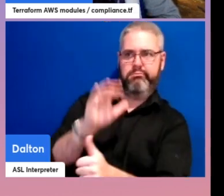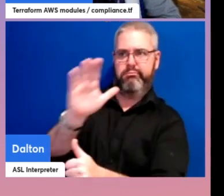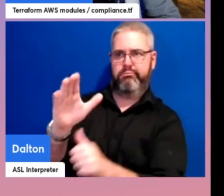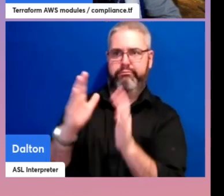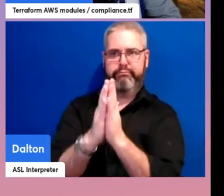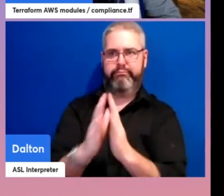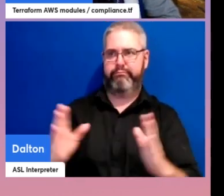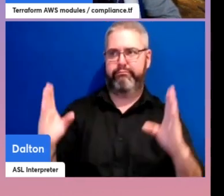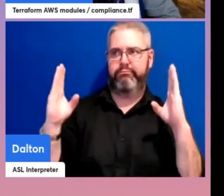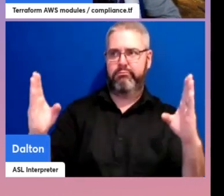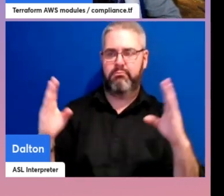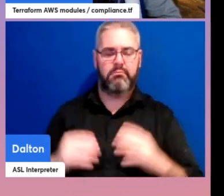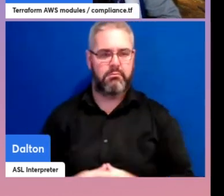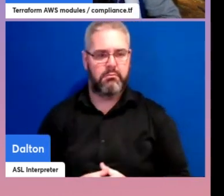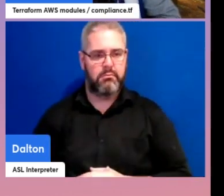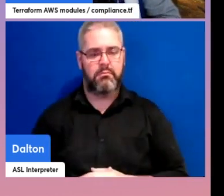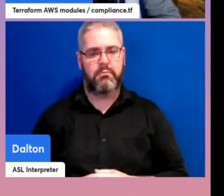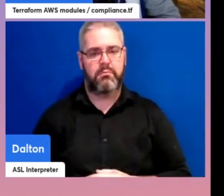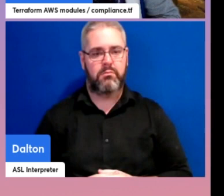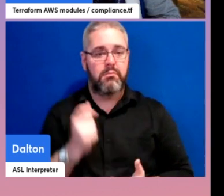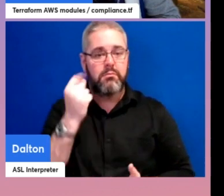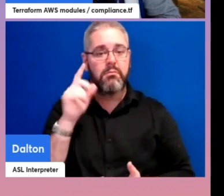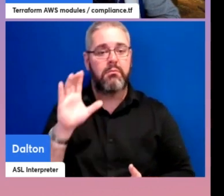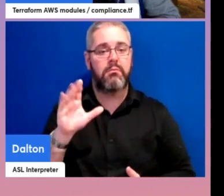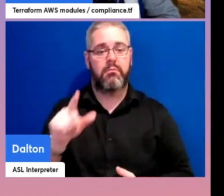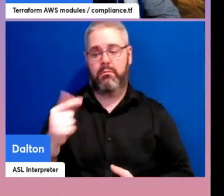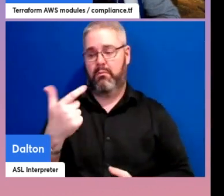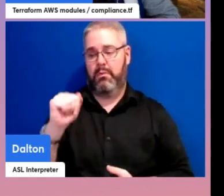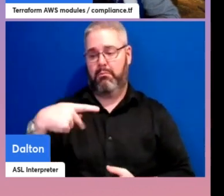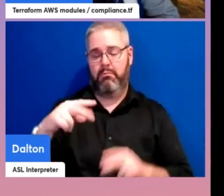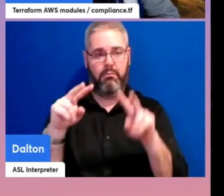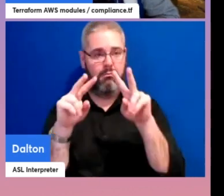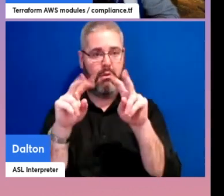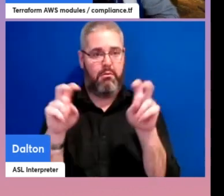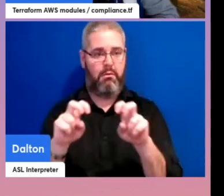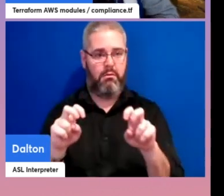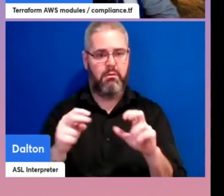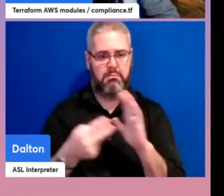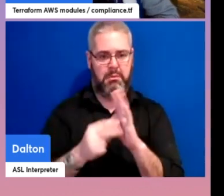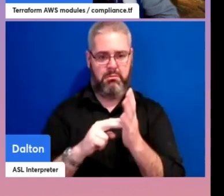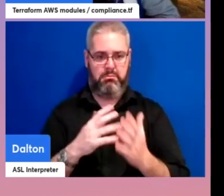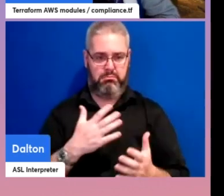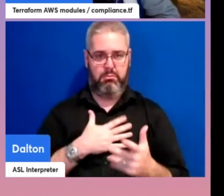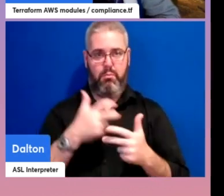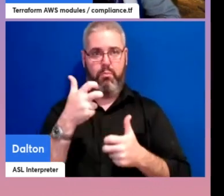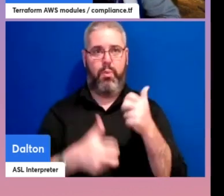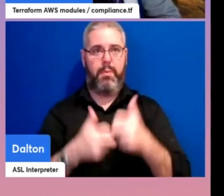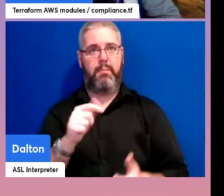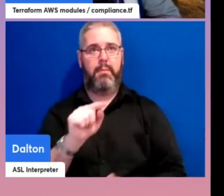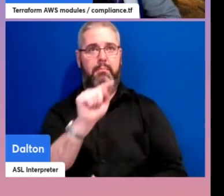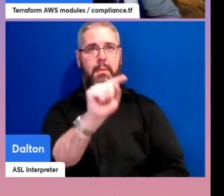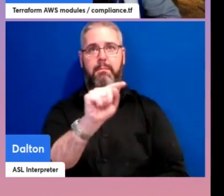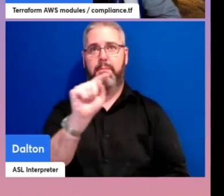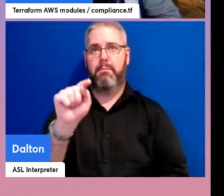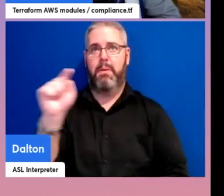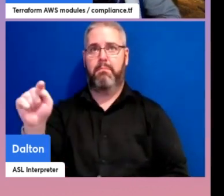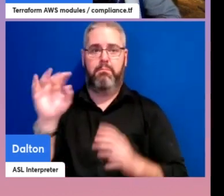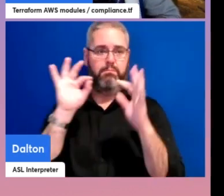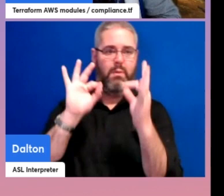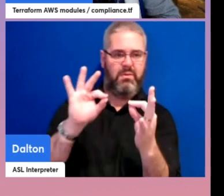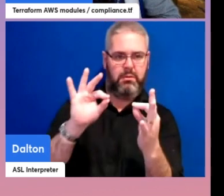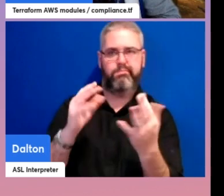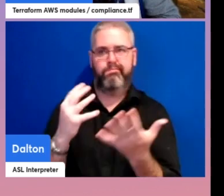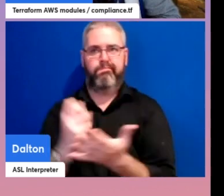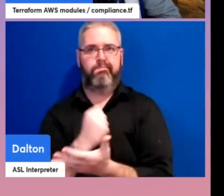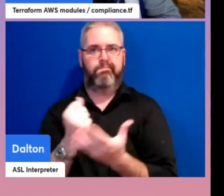So once you do this gap analysis, you understand, okay, that's my problems, so let's fix that somehow. So